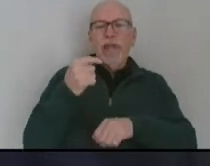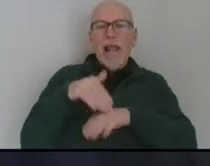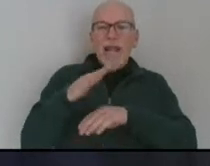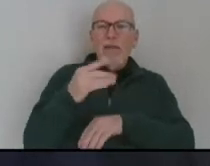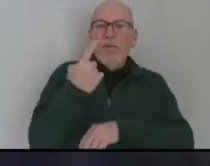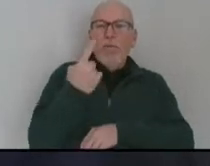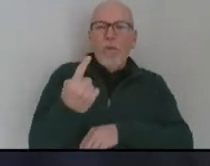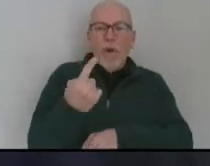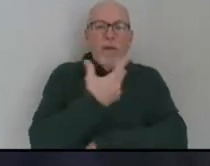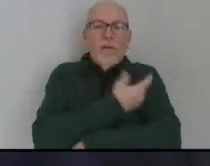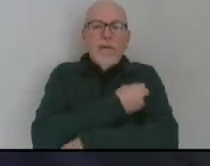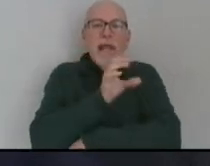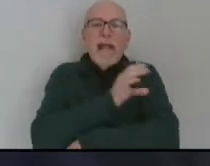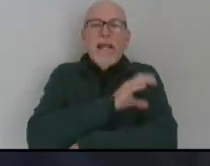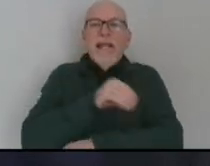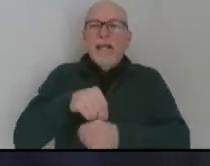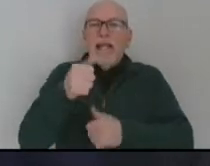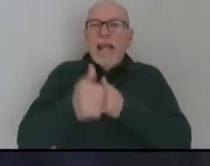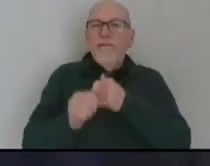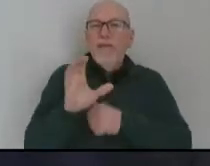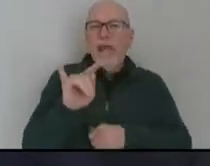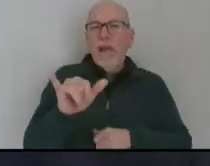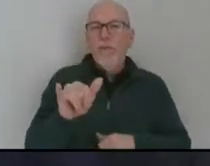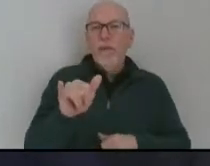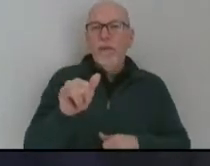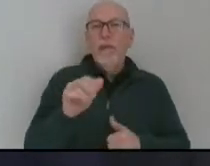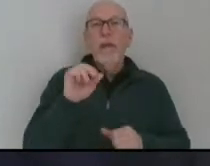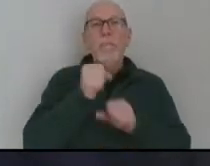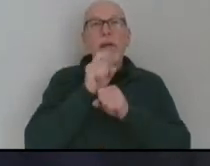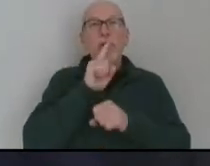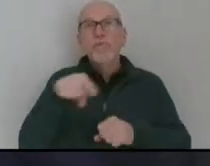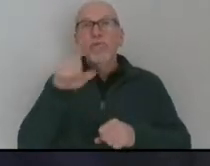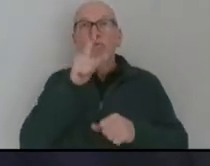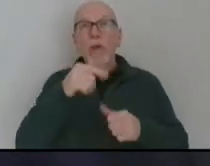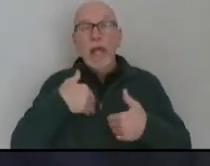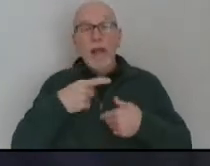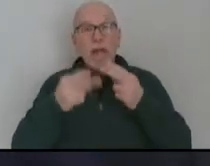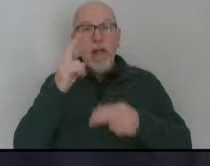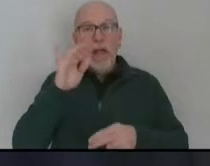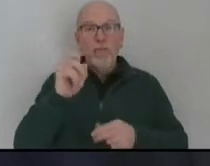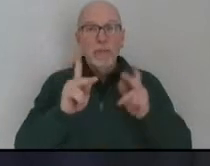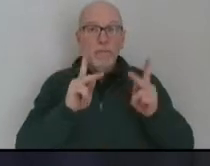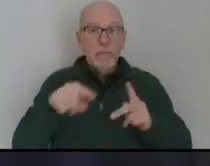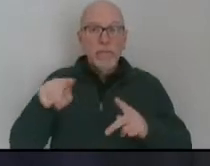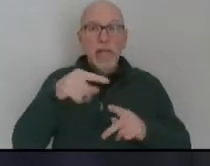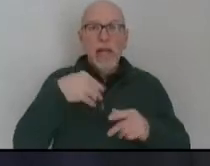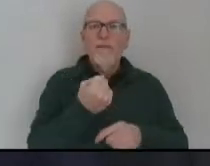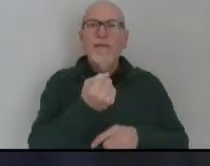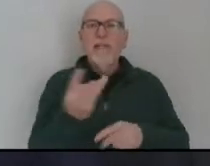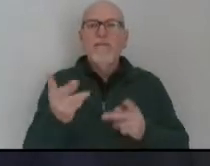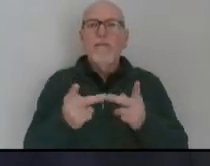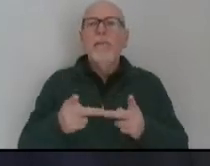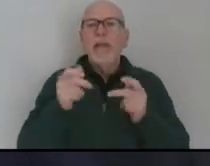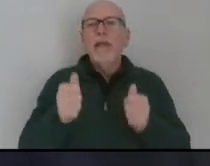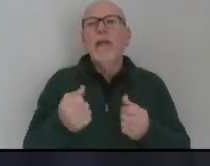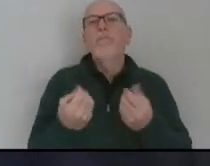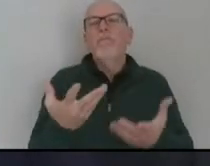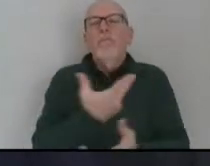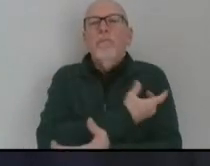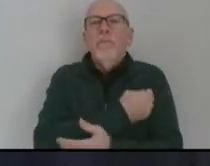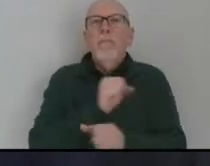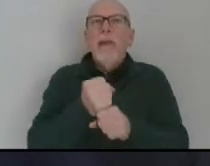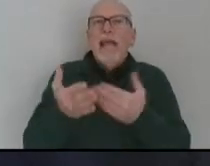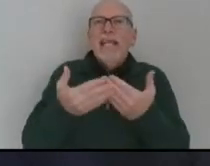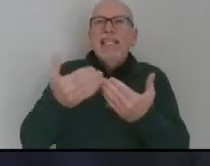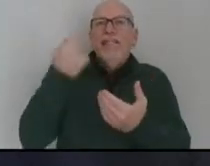county and to ensure that counties with vulnerable populations have multiple places that can offer vaccine to make this as convenient for Hoosiers